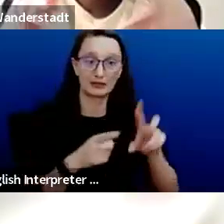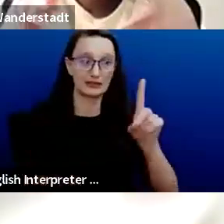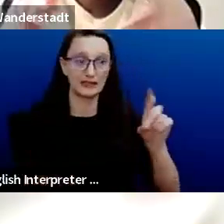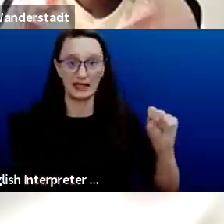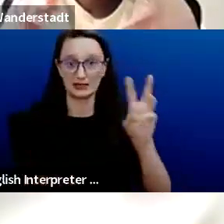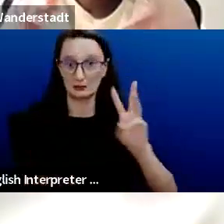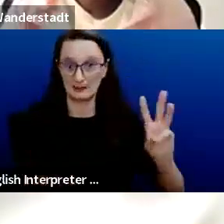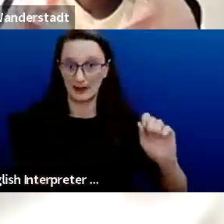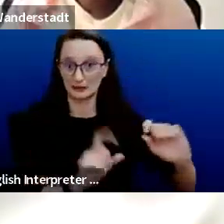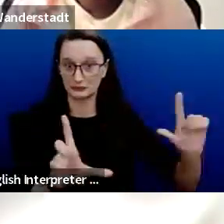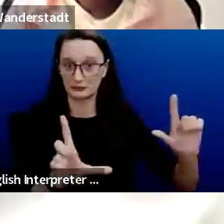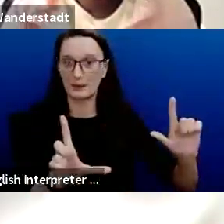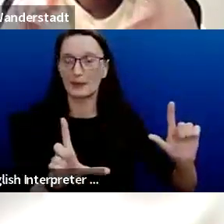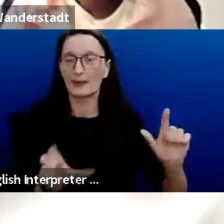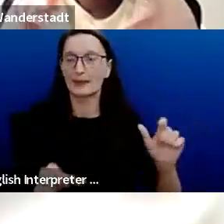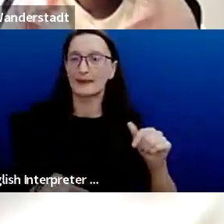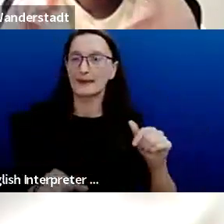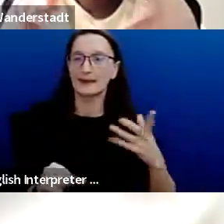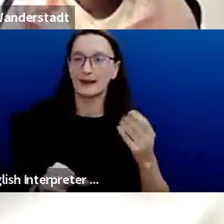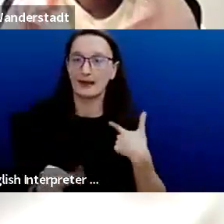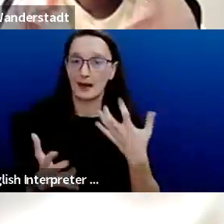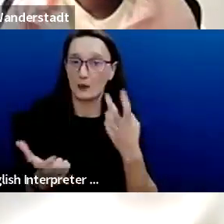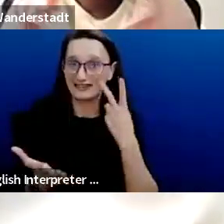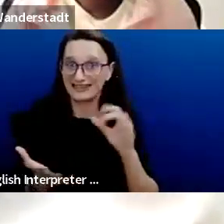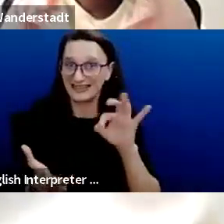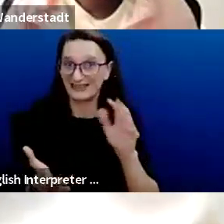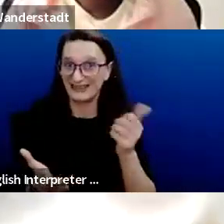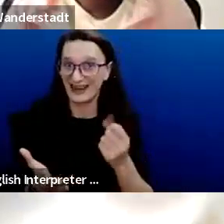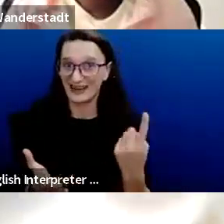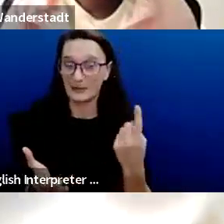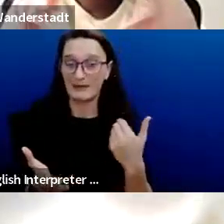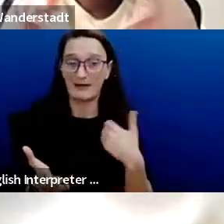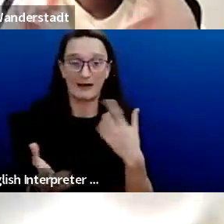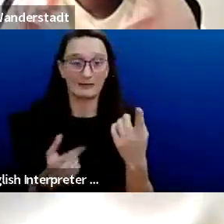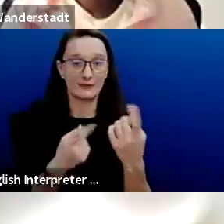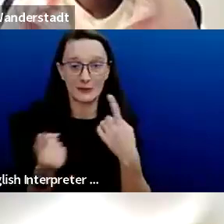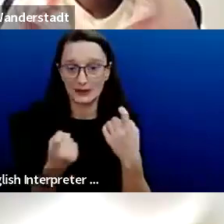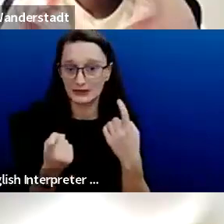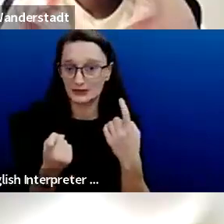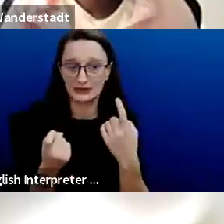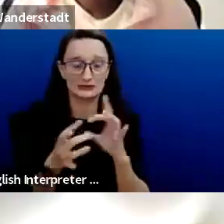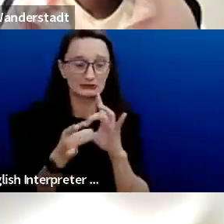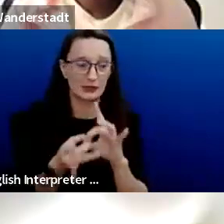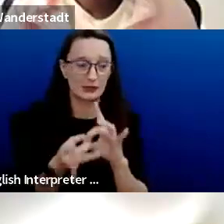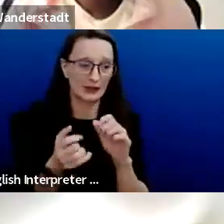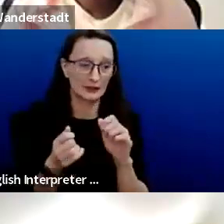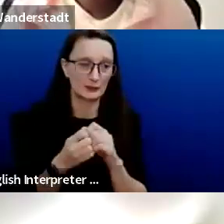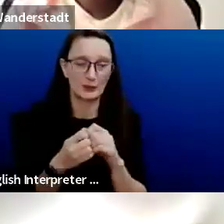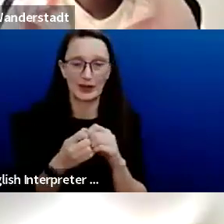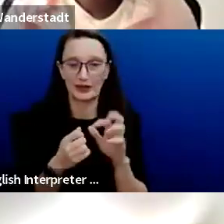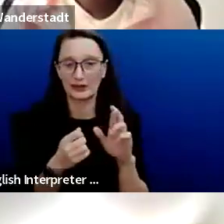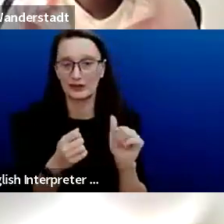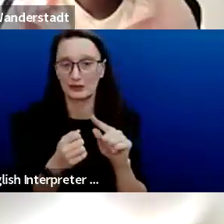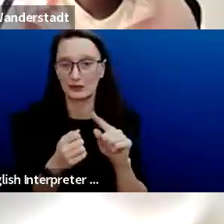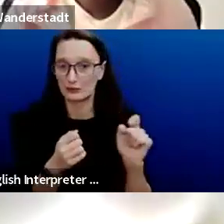quickly. And I want to see if folks have just questions as it relates to rate reform